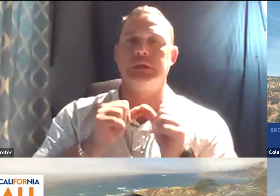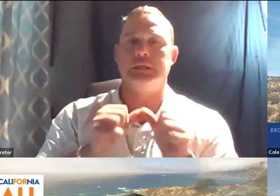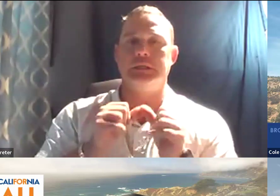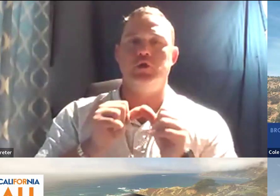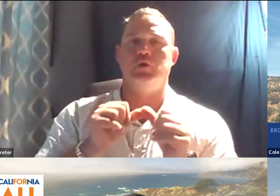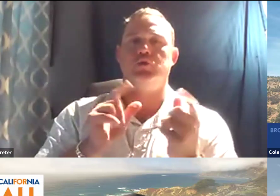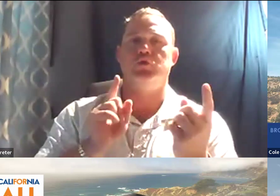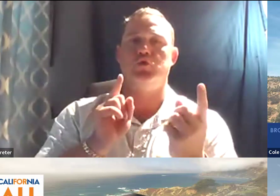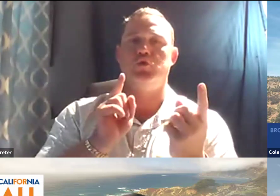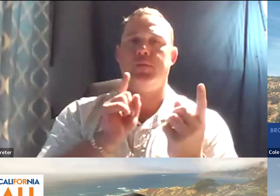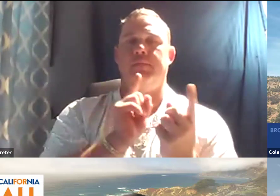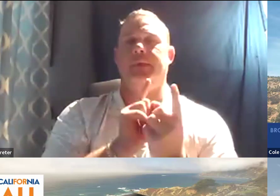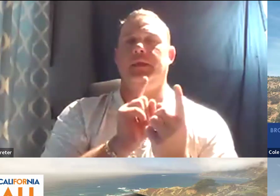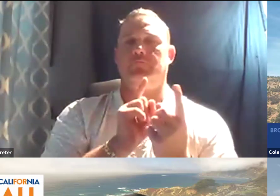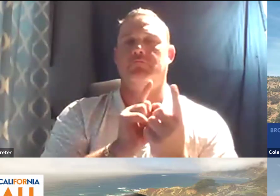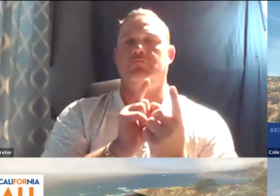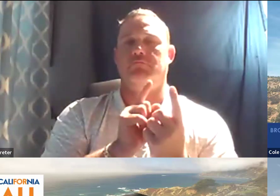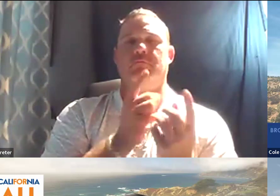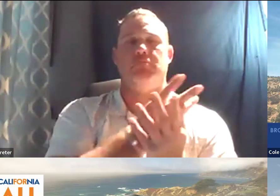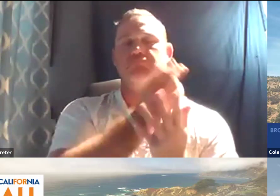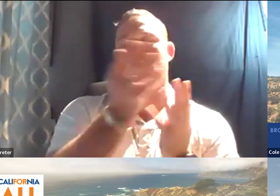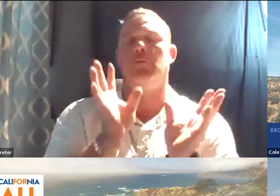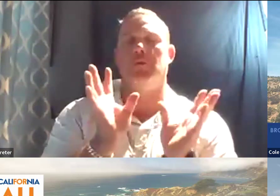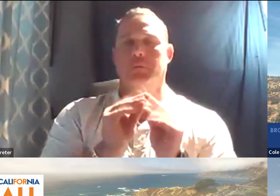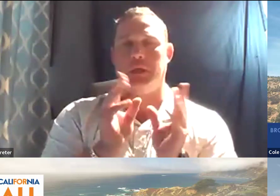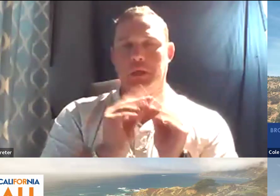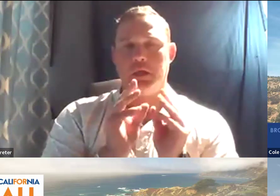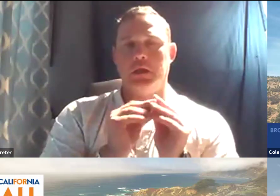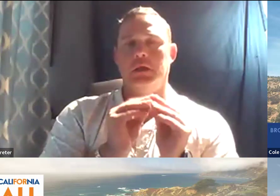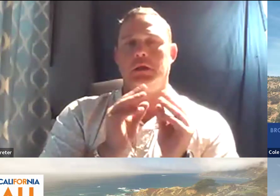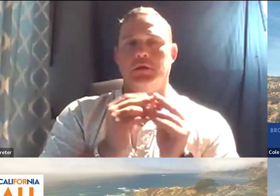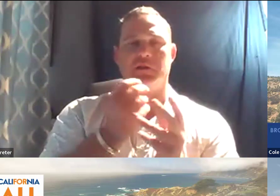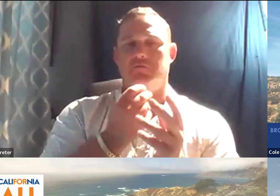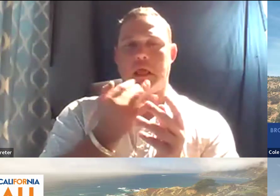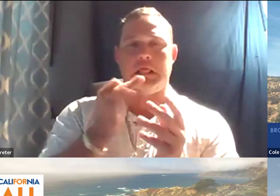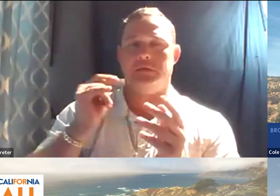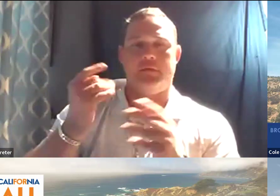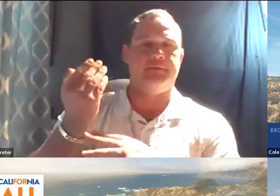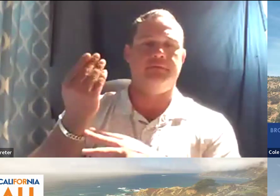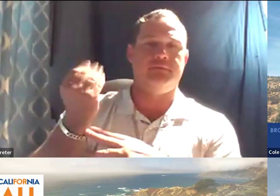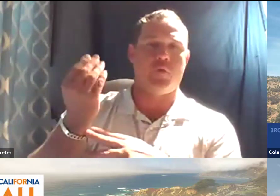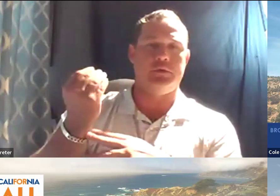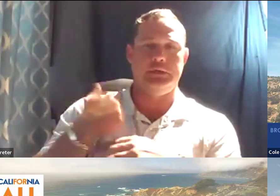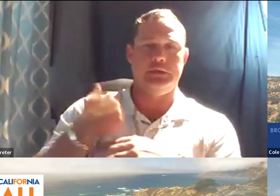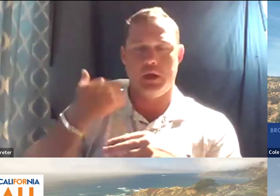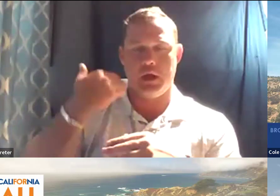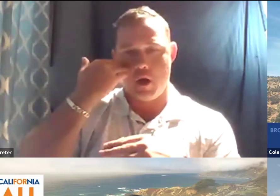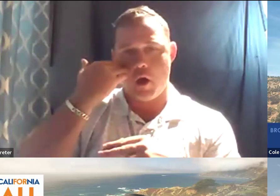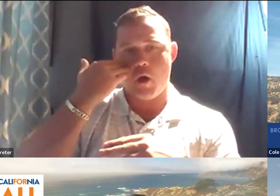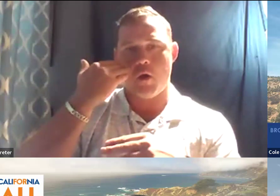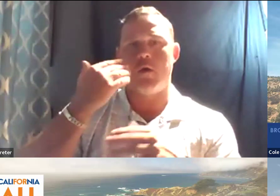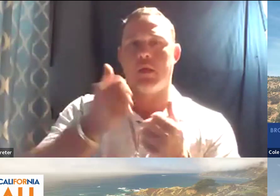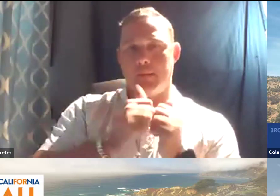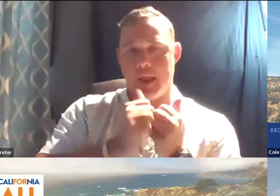with and had multiple meetings in some cases with at least 14 of what we know are the